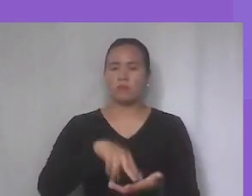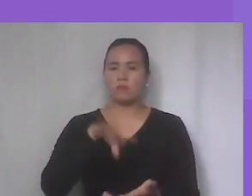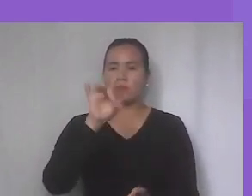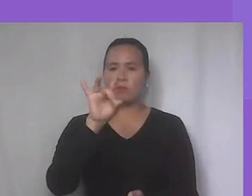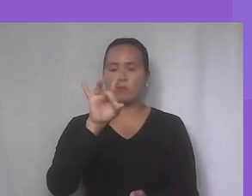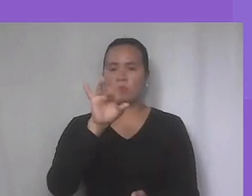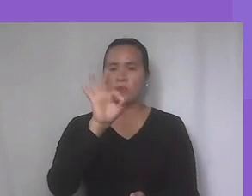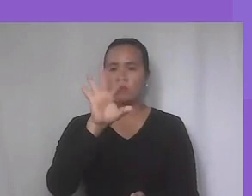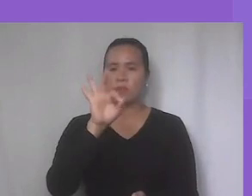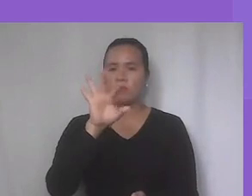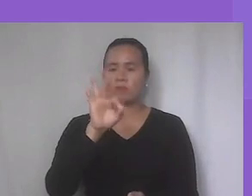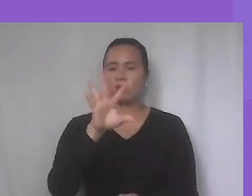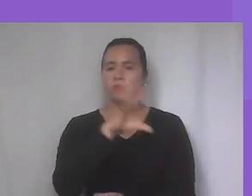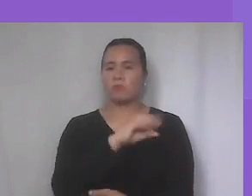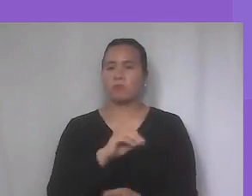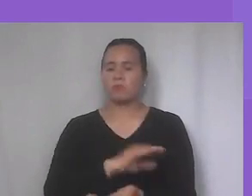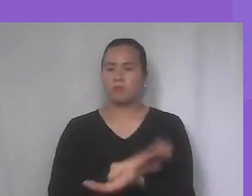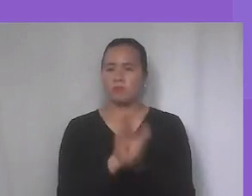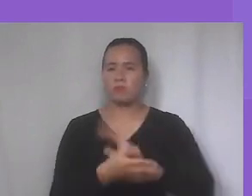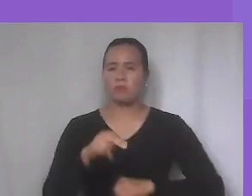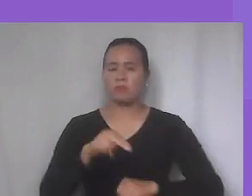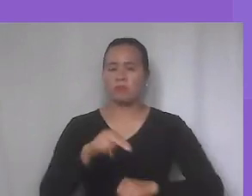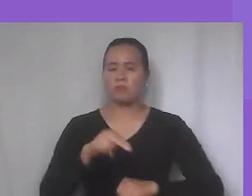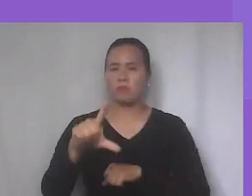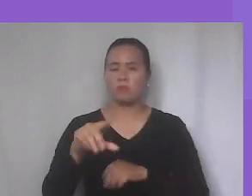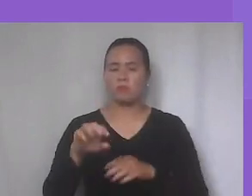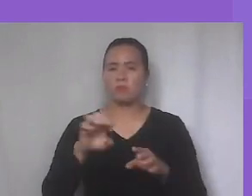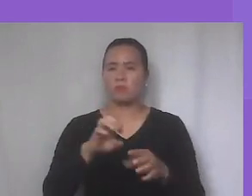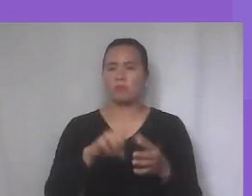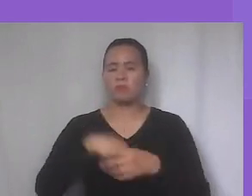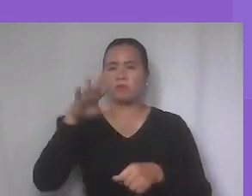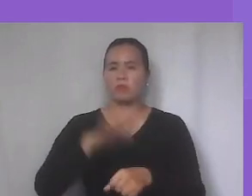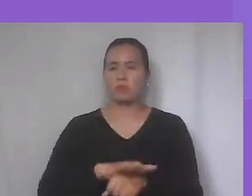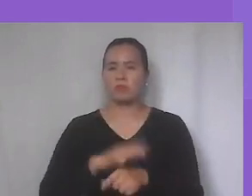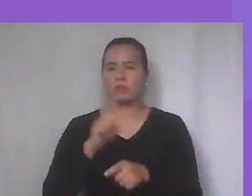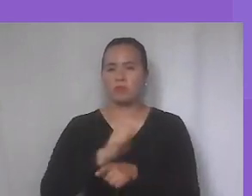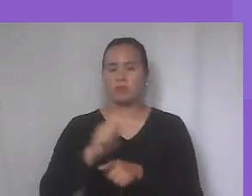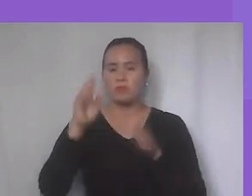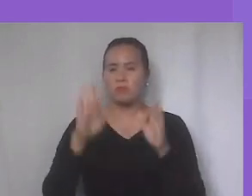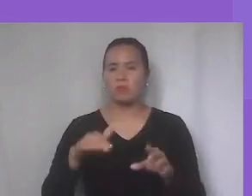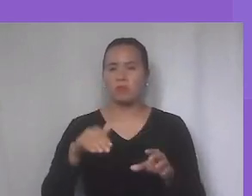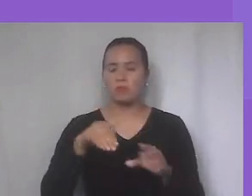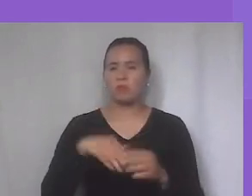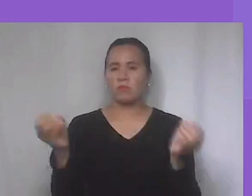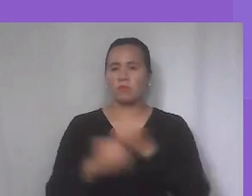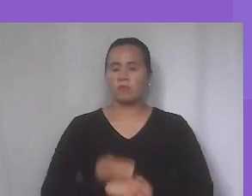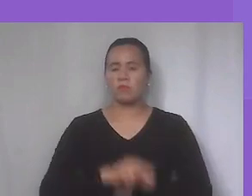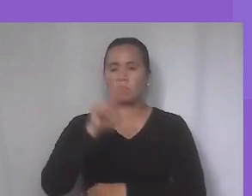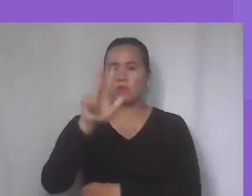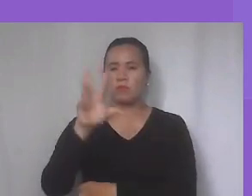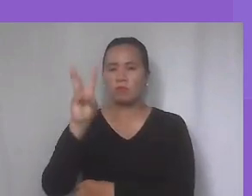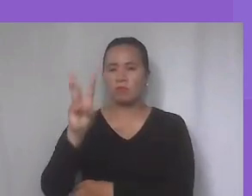Philippines from 2017 to 2019. She is also one of the National